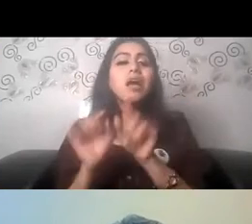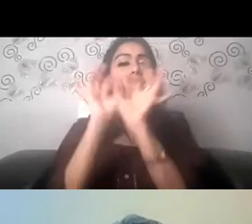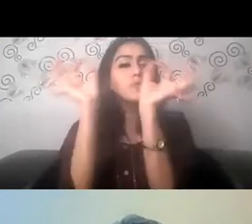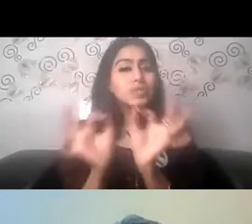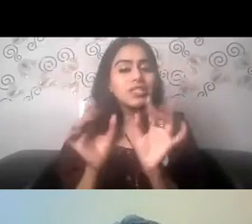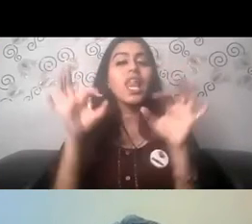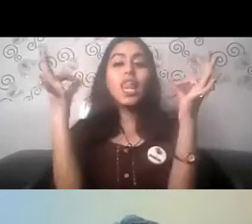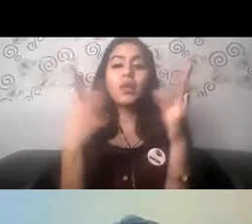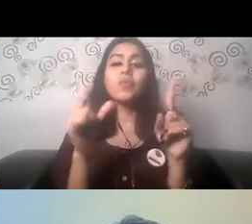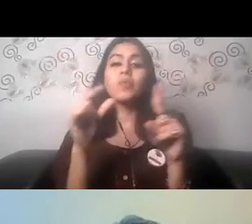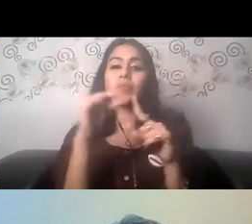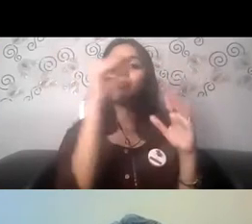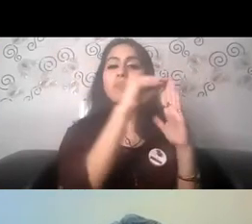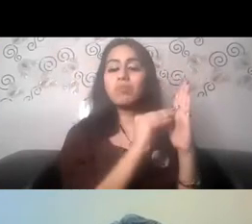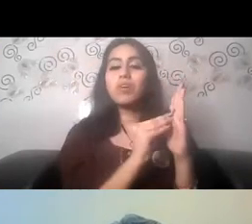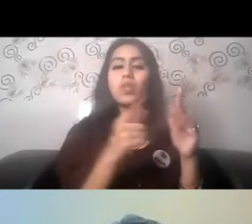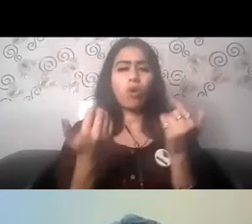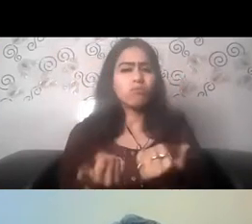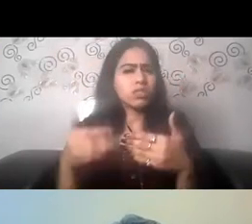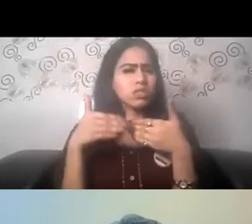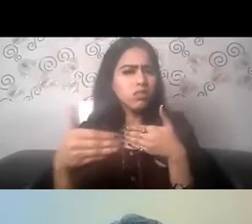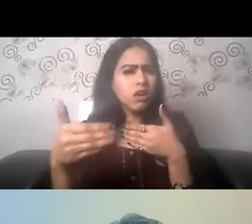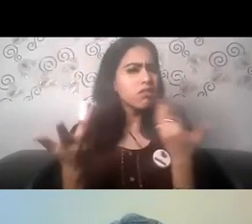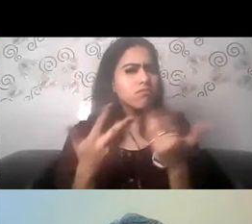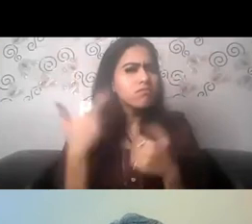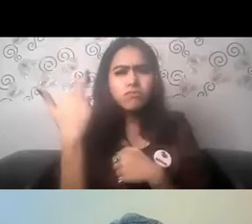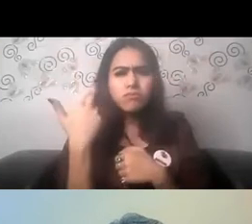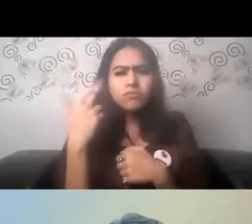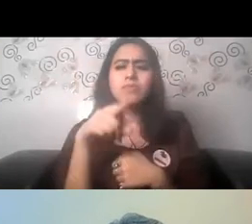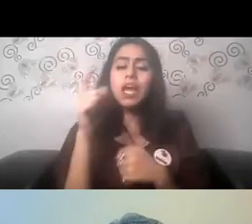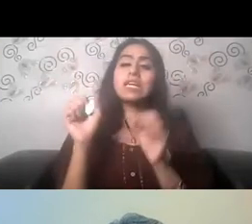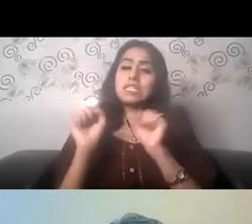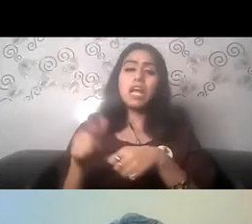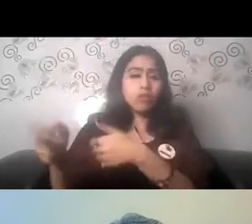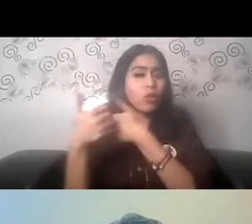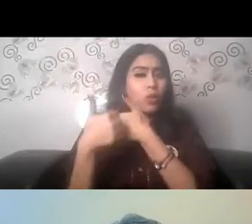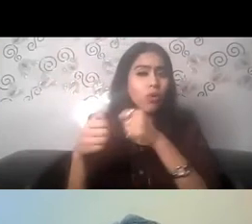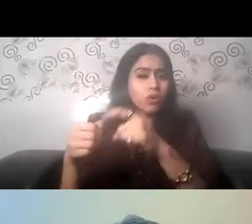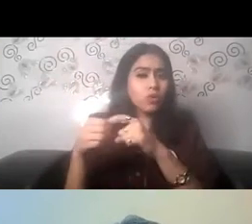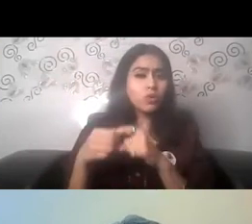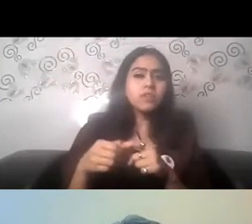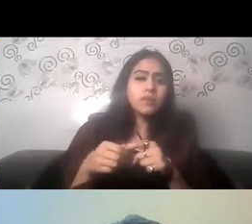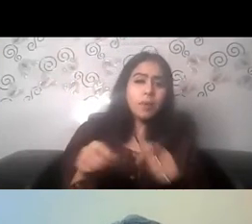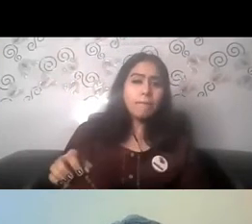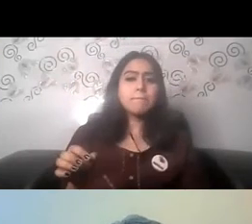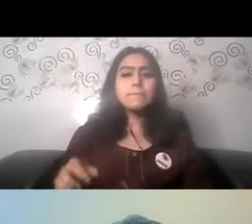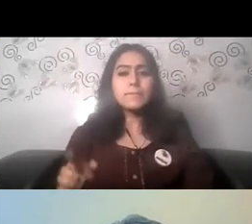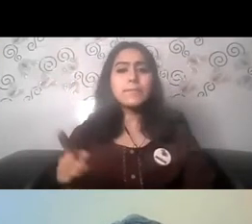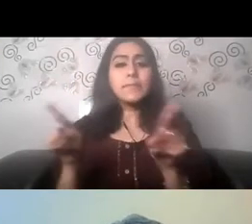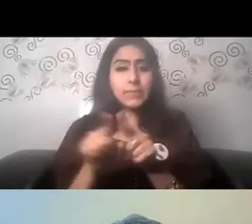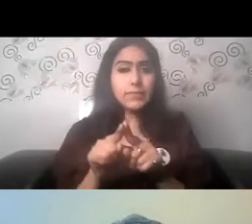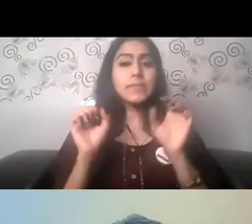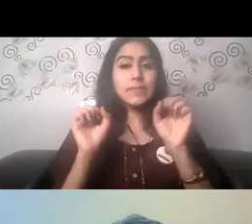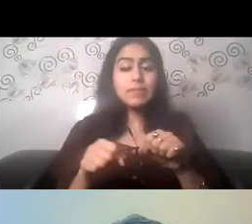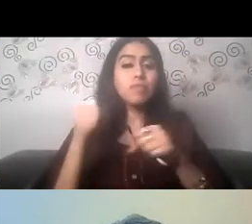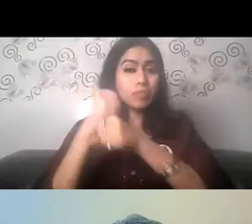or it's been shelved forever? Well, that's a really good question, because for years we haven't had a strategy, and so